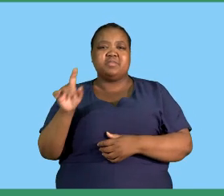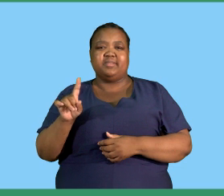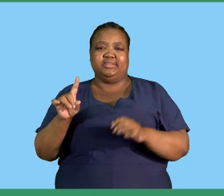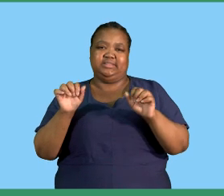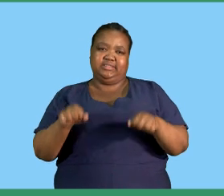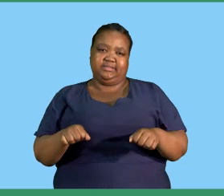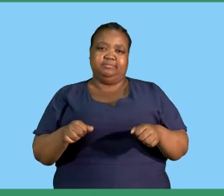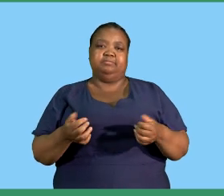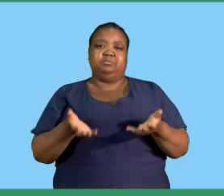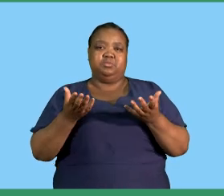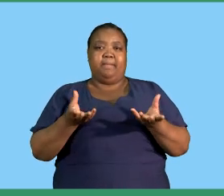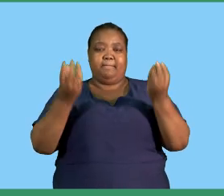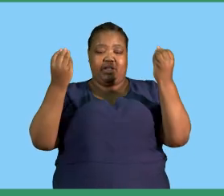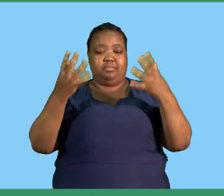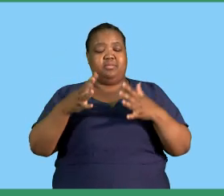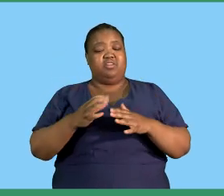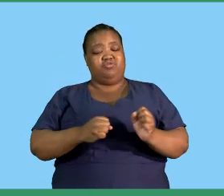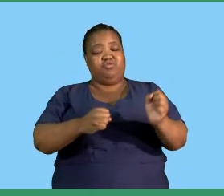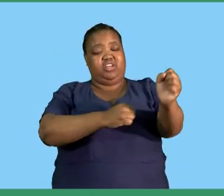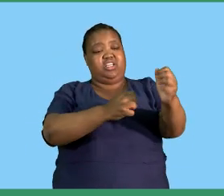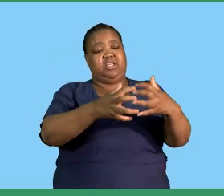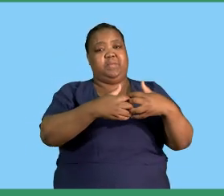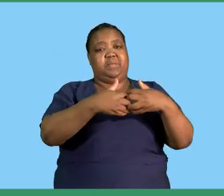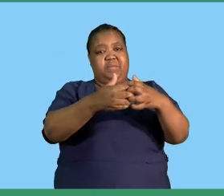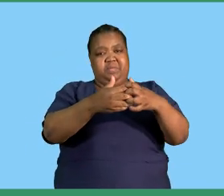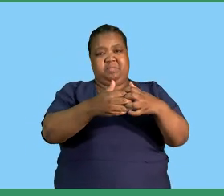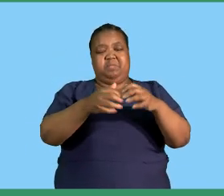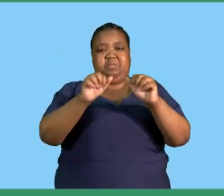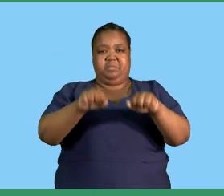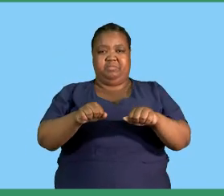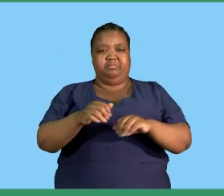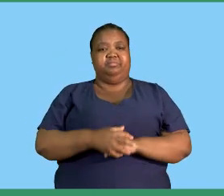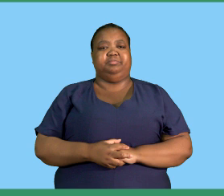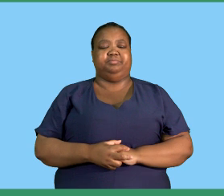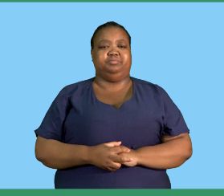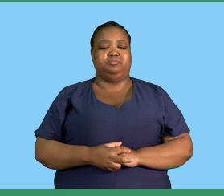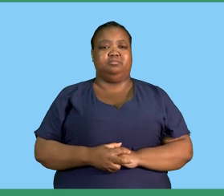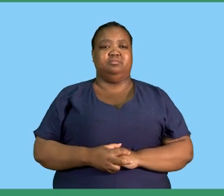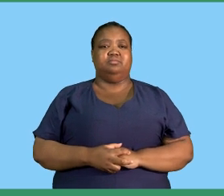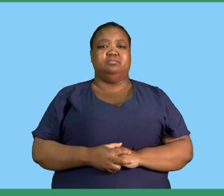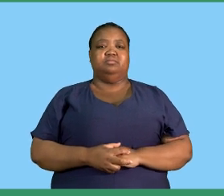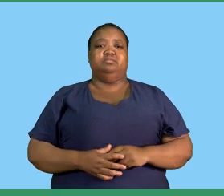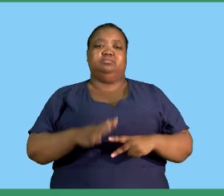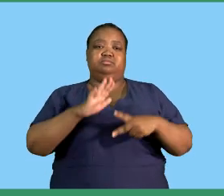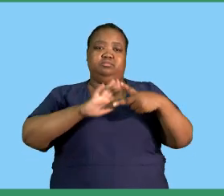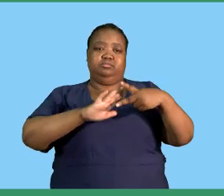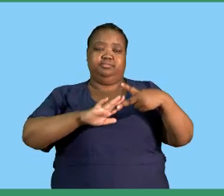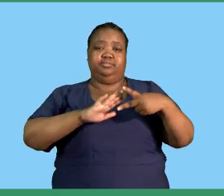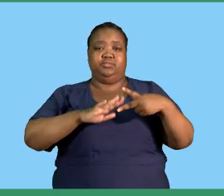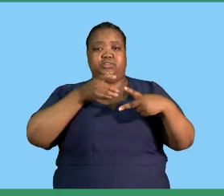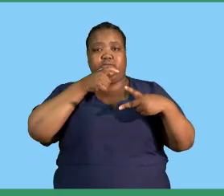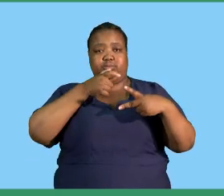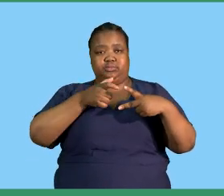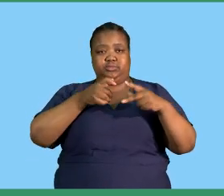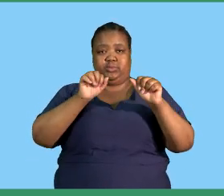strategy? We are devising, it means to devise or to develop a strategy, to come up with a strategy for the business. So afterwards,